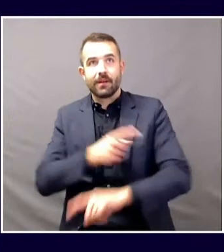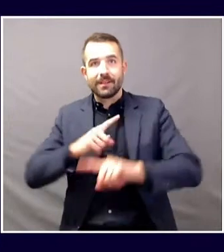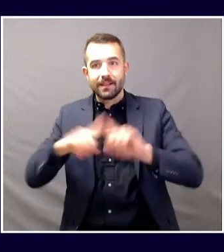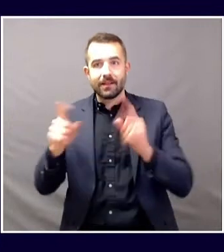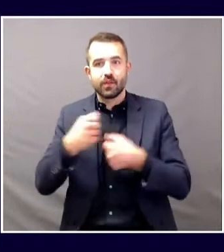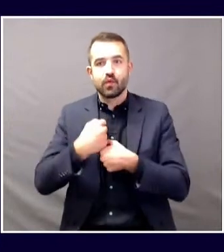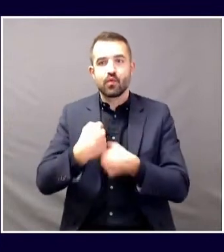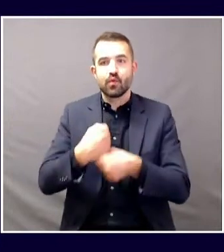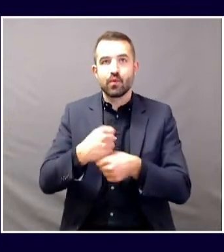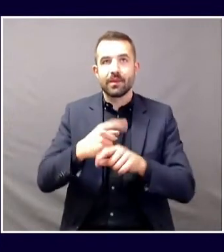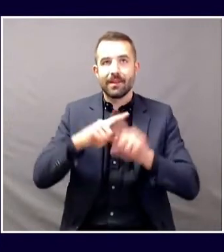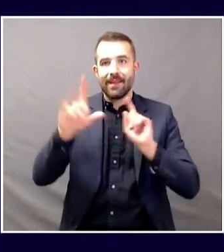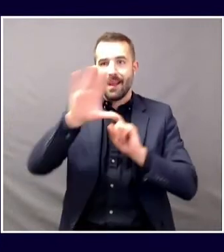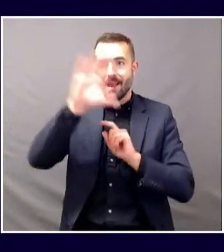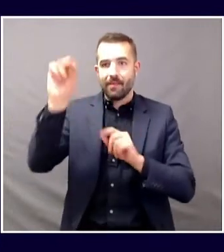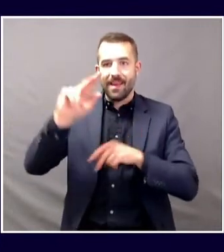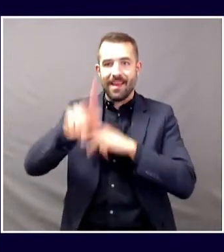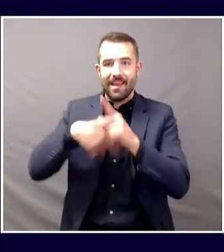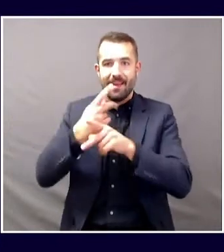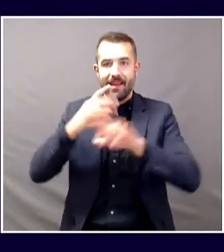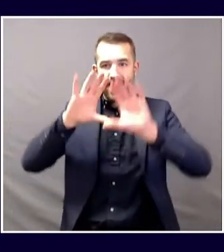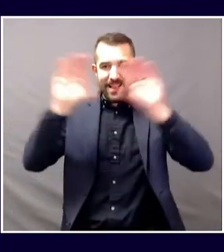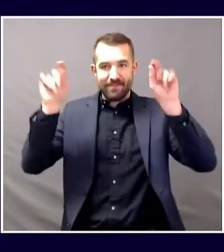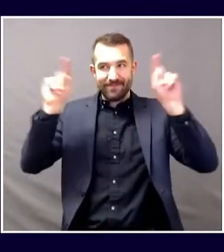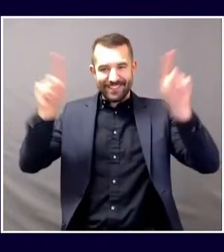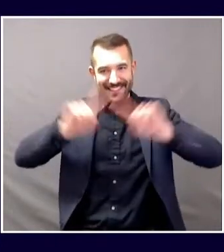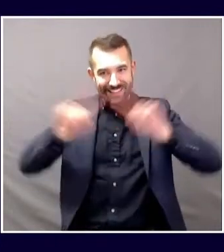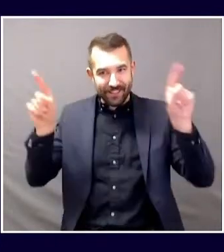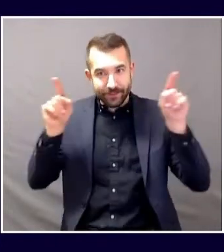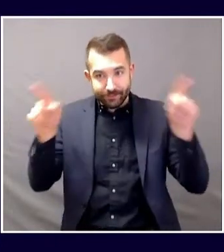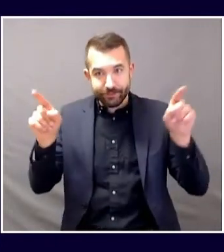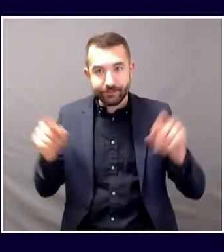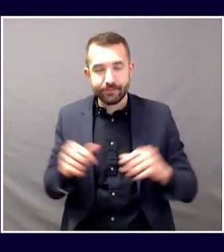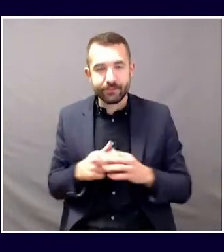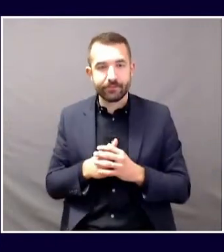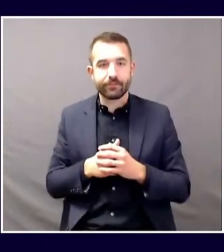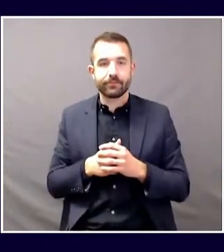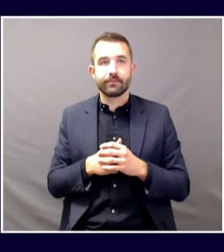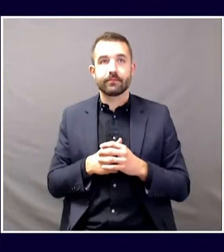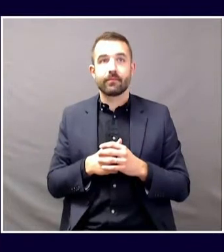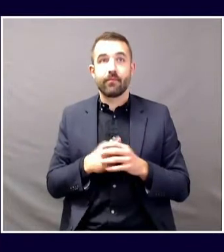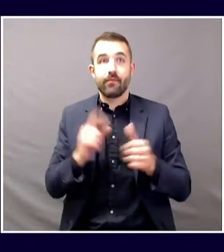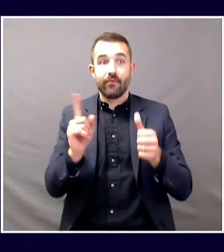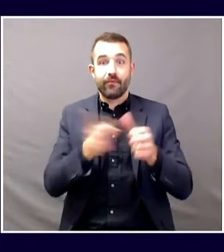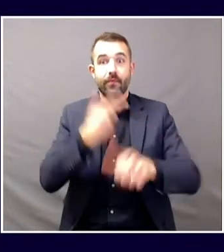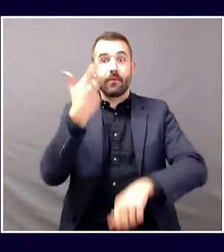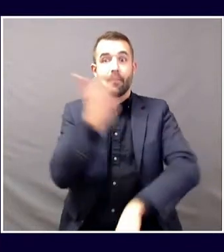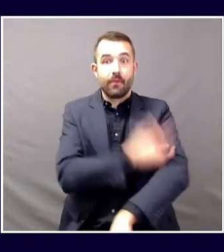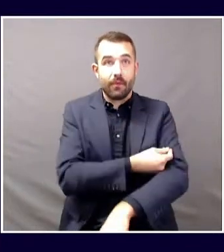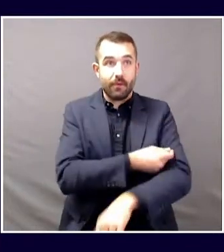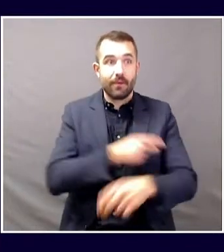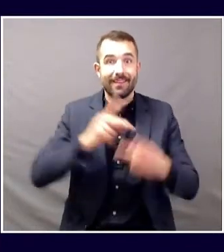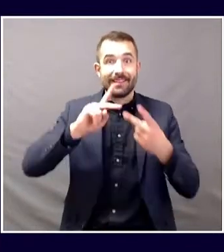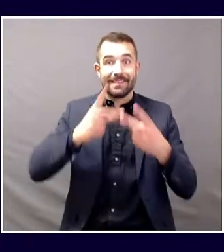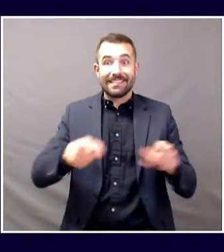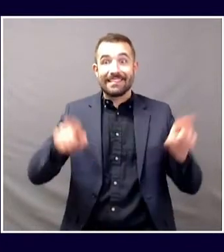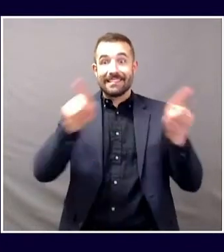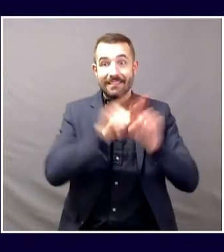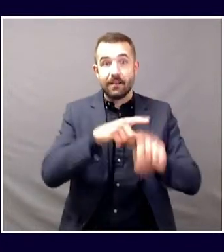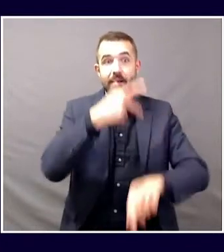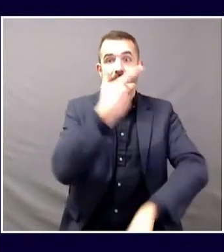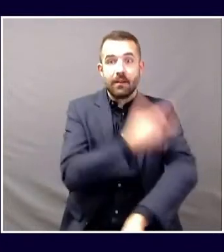the body has fully developed its own immune response. And there's a risk that if you don't give 2 of the